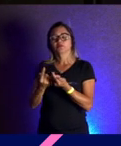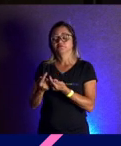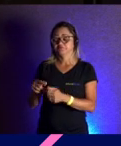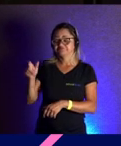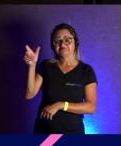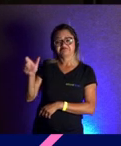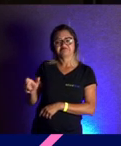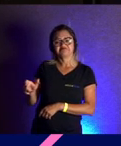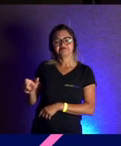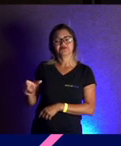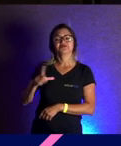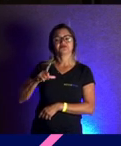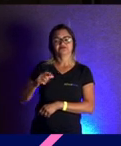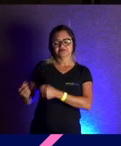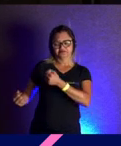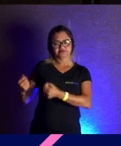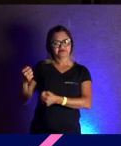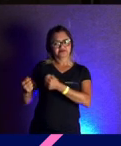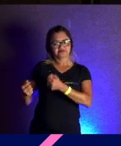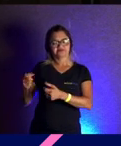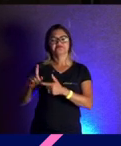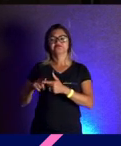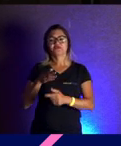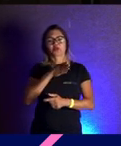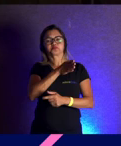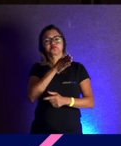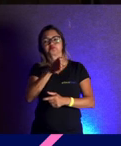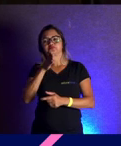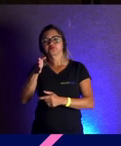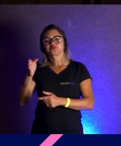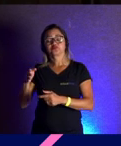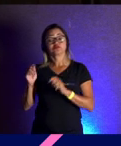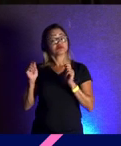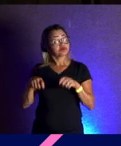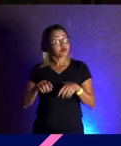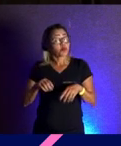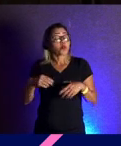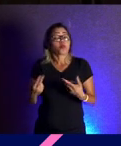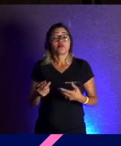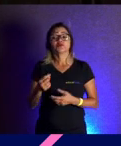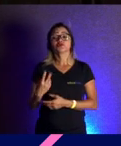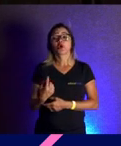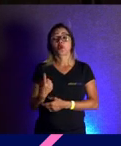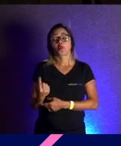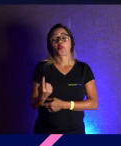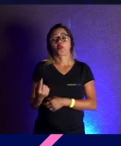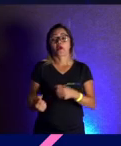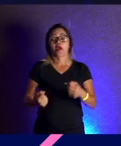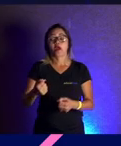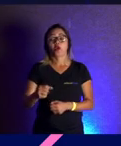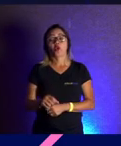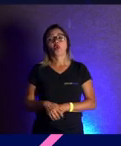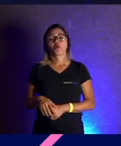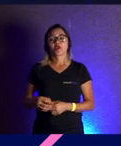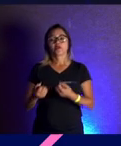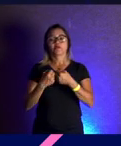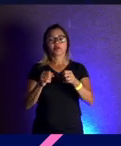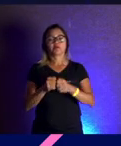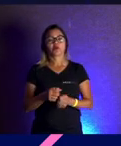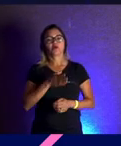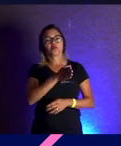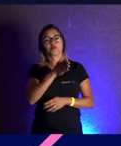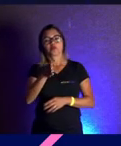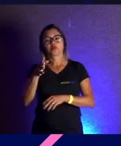they drive everywhere that they needed to go? Or did they only have 1 month? Or did they just arrive? Did they reach